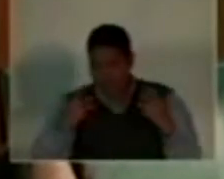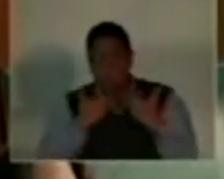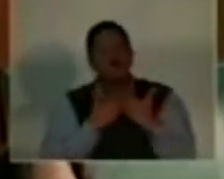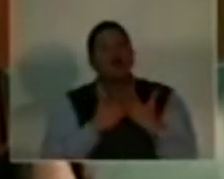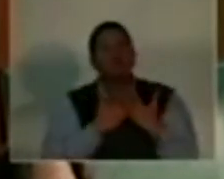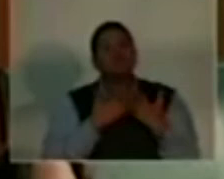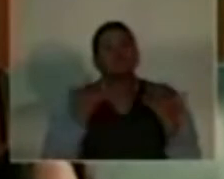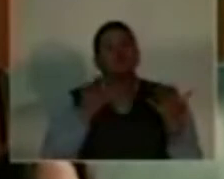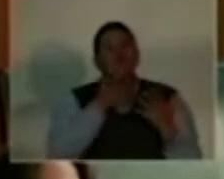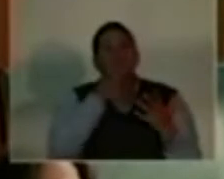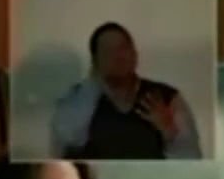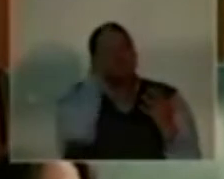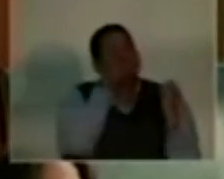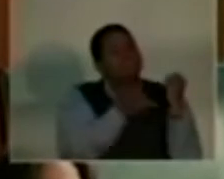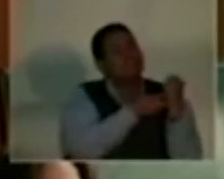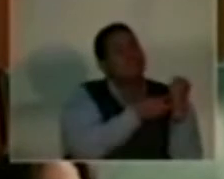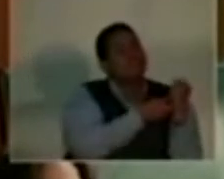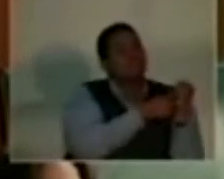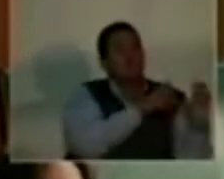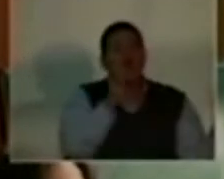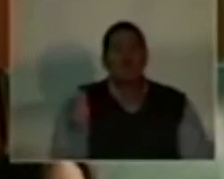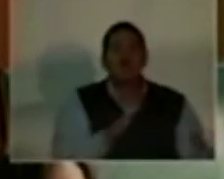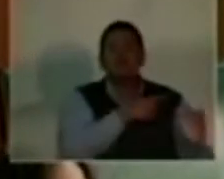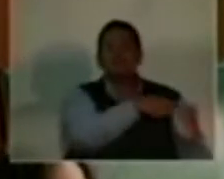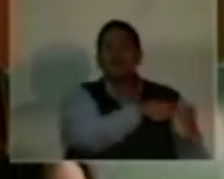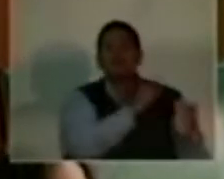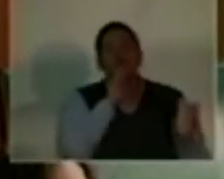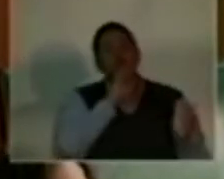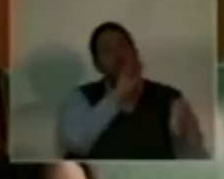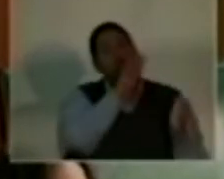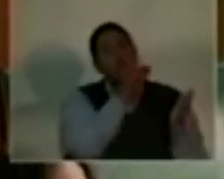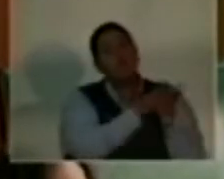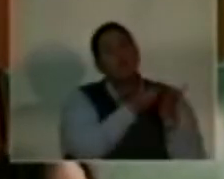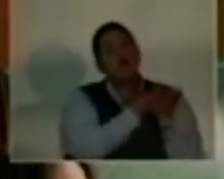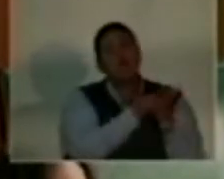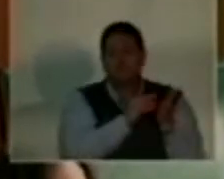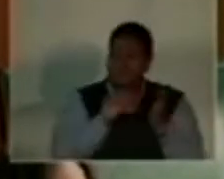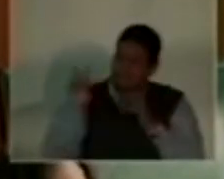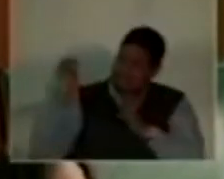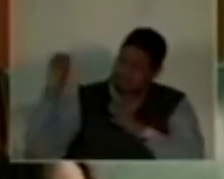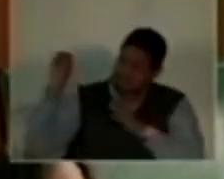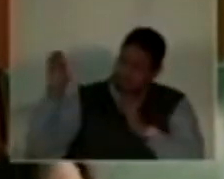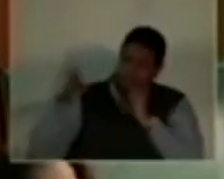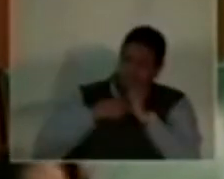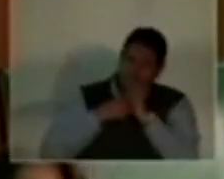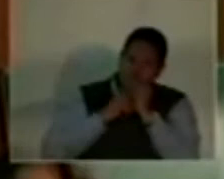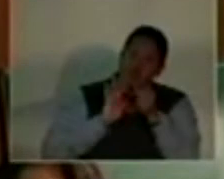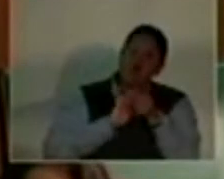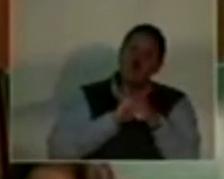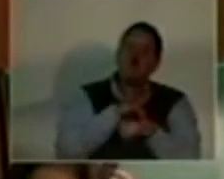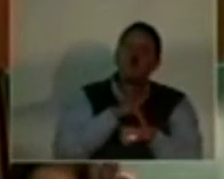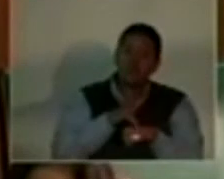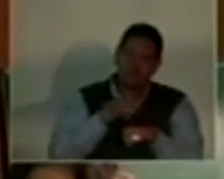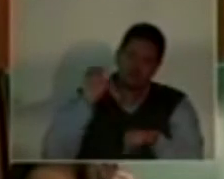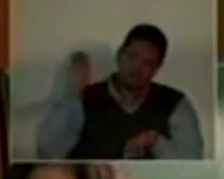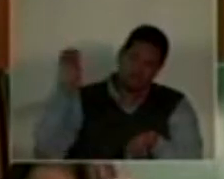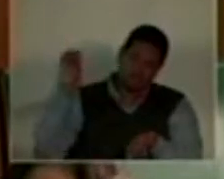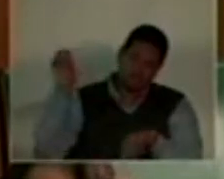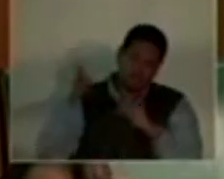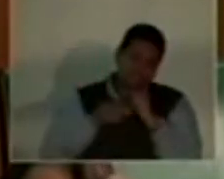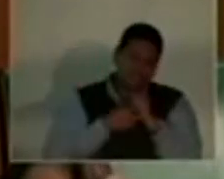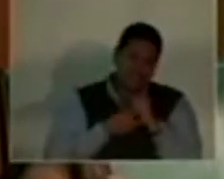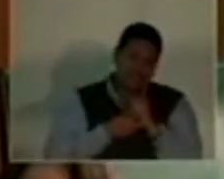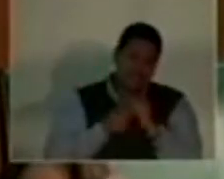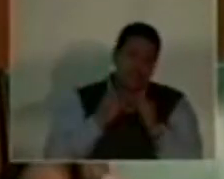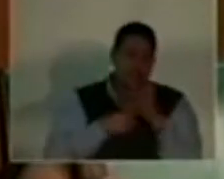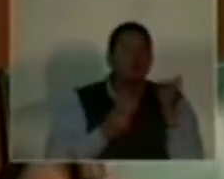save to encourage them to put funds away from early. Now, Mr. Speaker, in effect, what this does is to